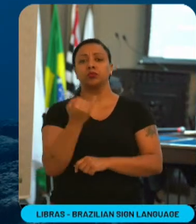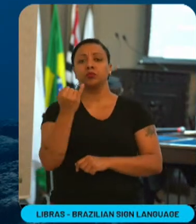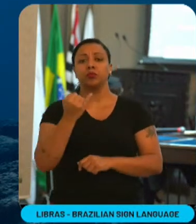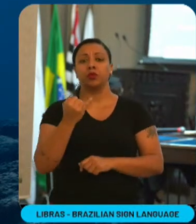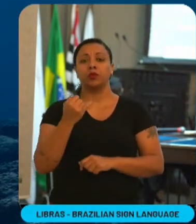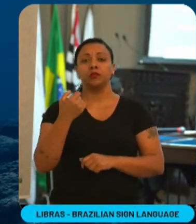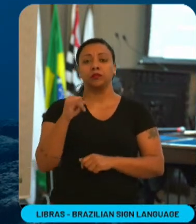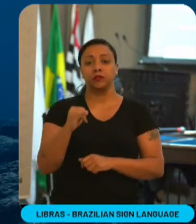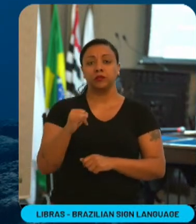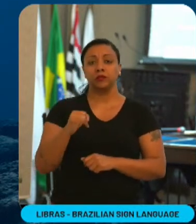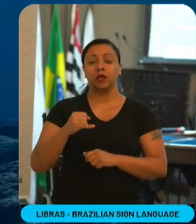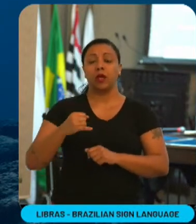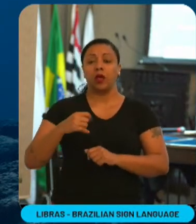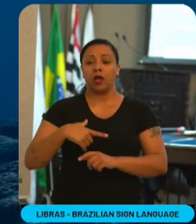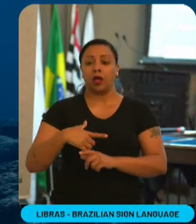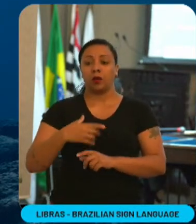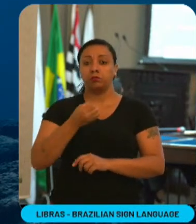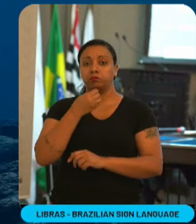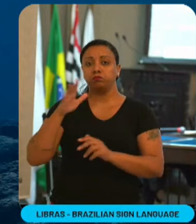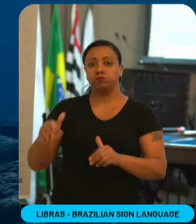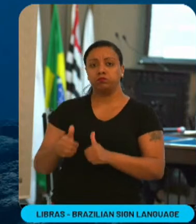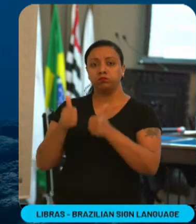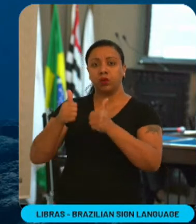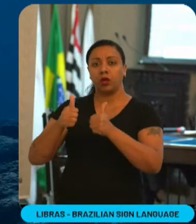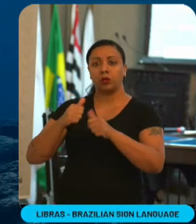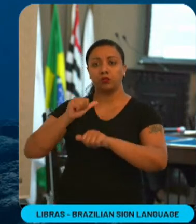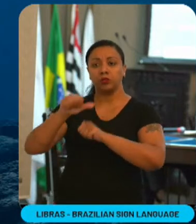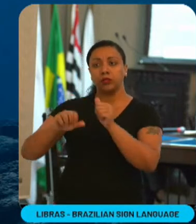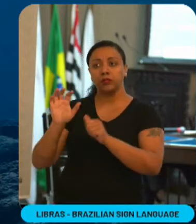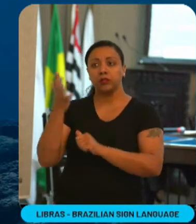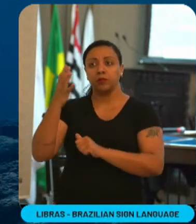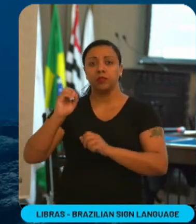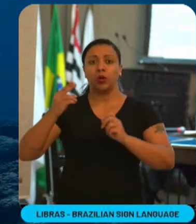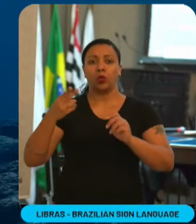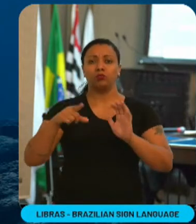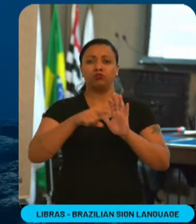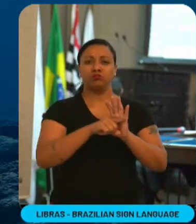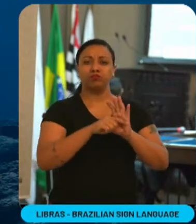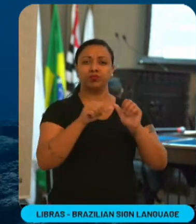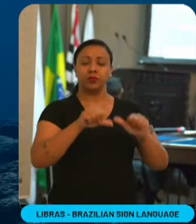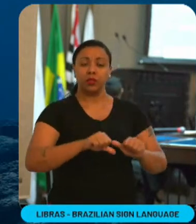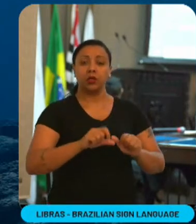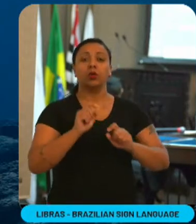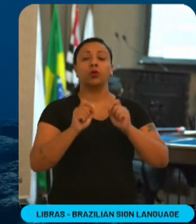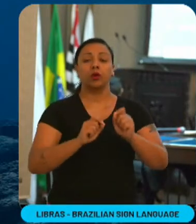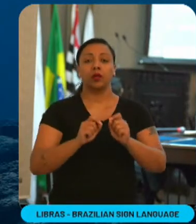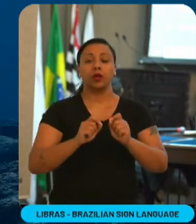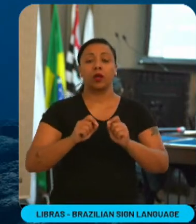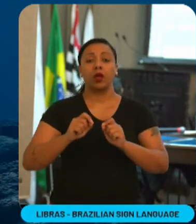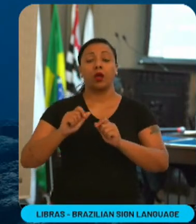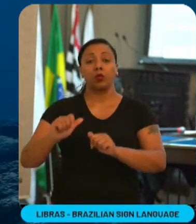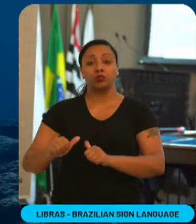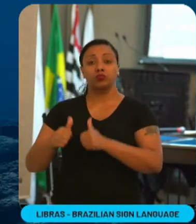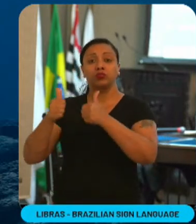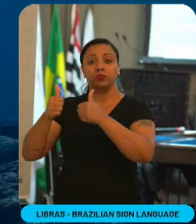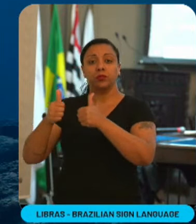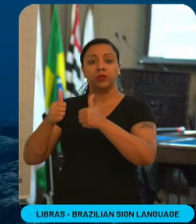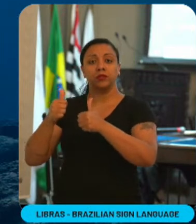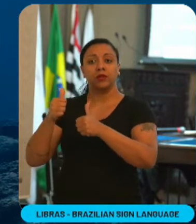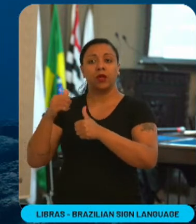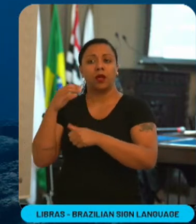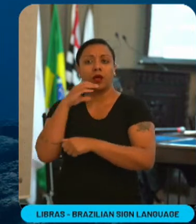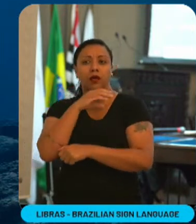Embrapa studies, regardless of the scenario, be it the most optimistic or the most pessimistic